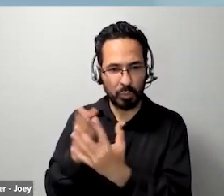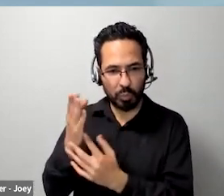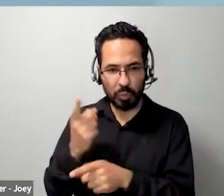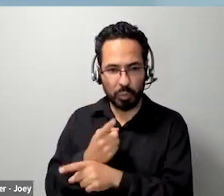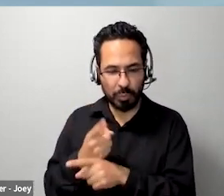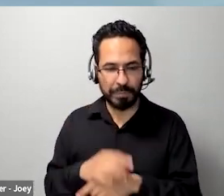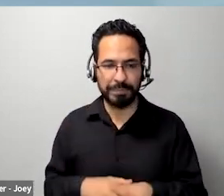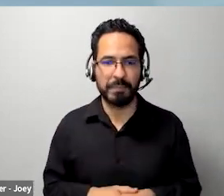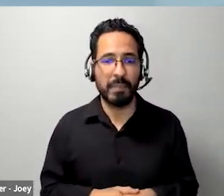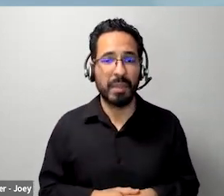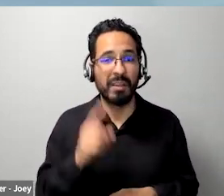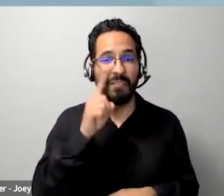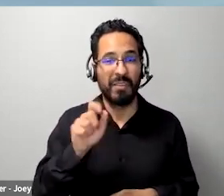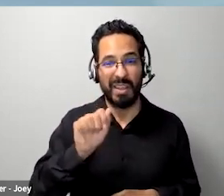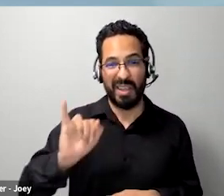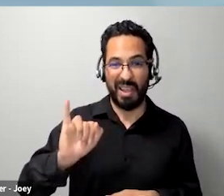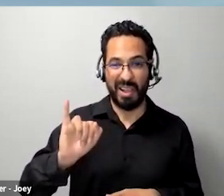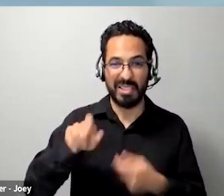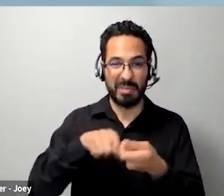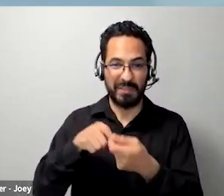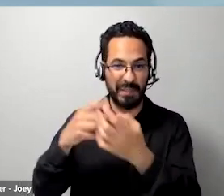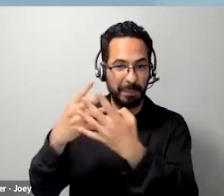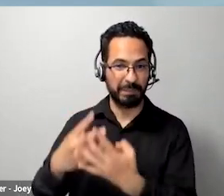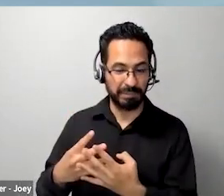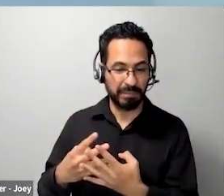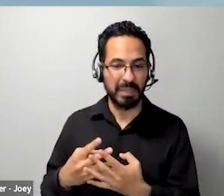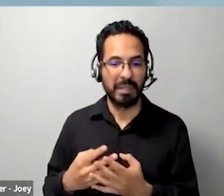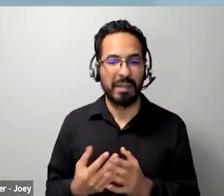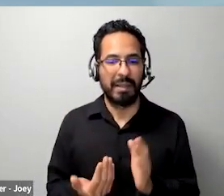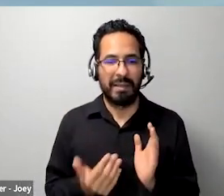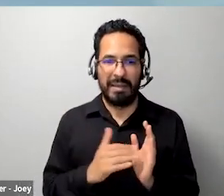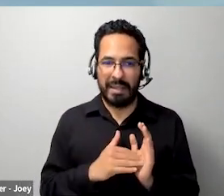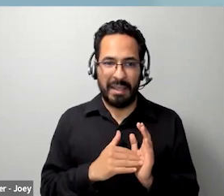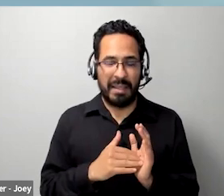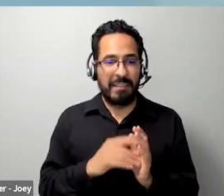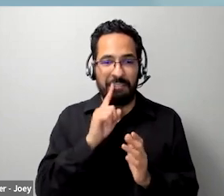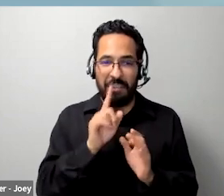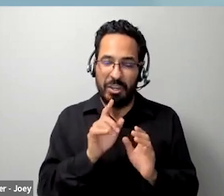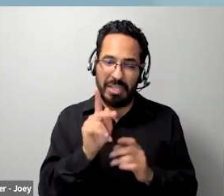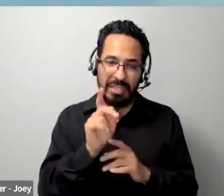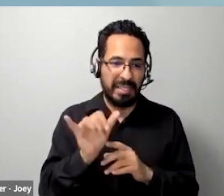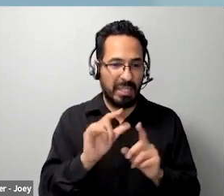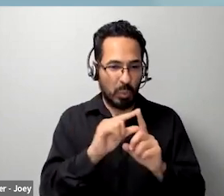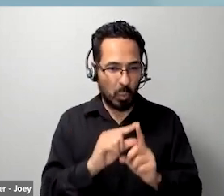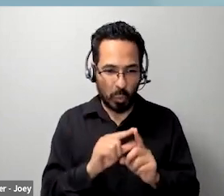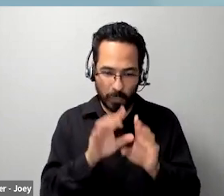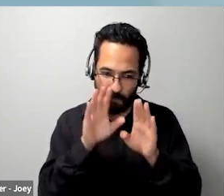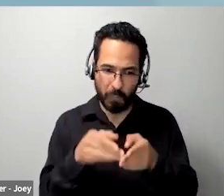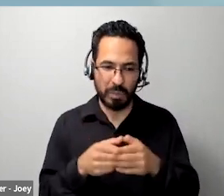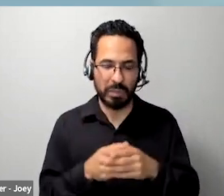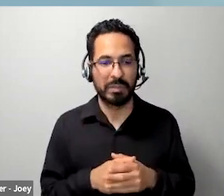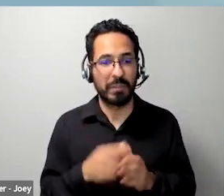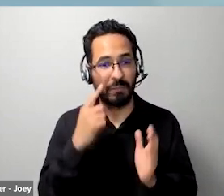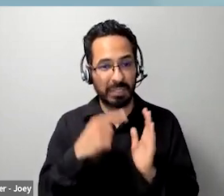For AI specific parsing, like I mentioned before, very keyword centric. So say you do have that